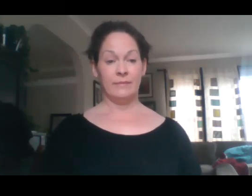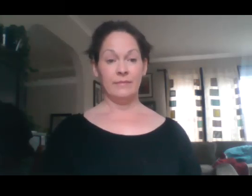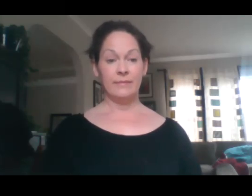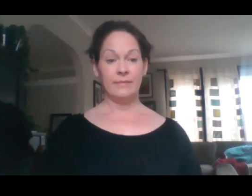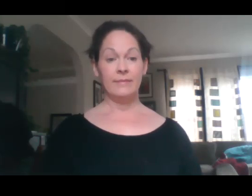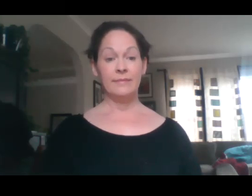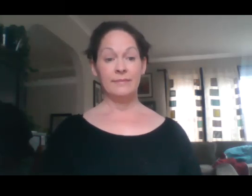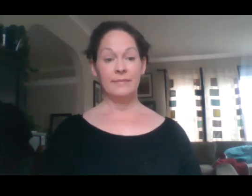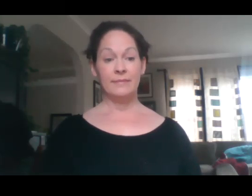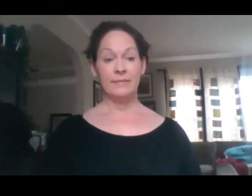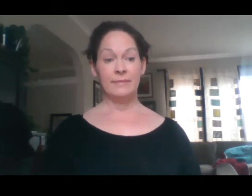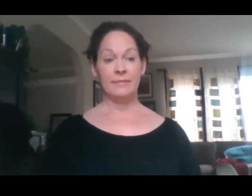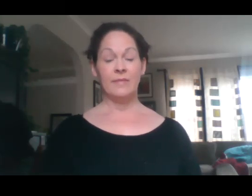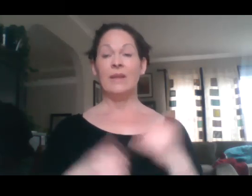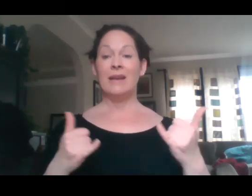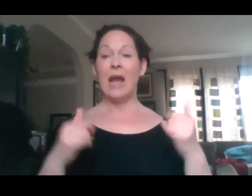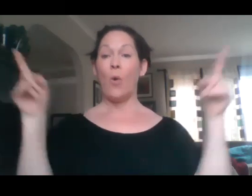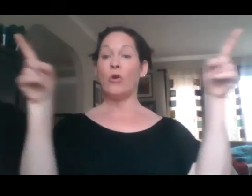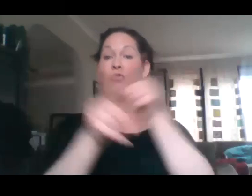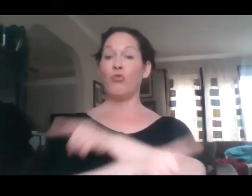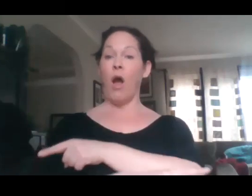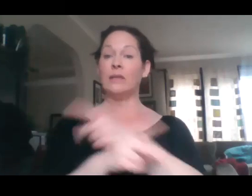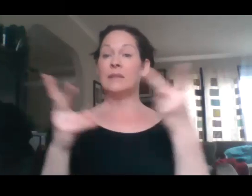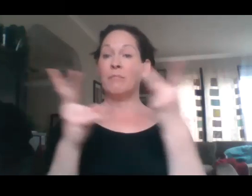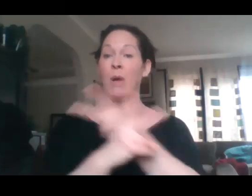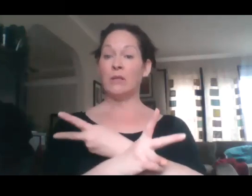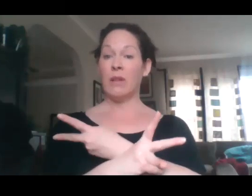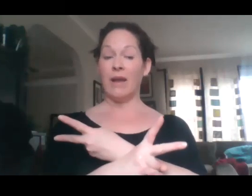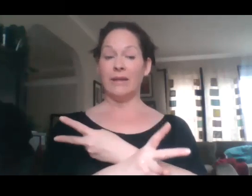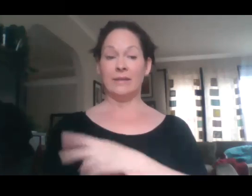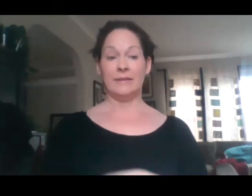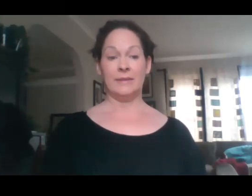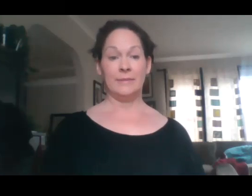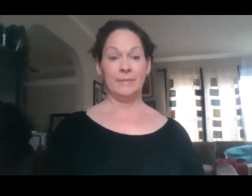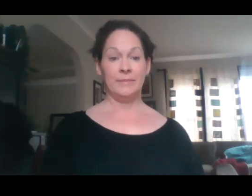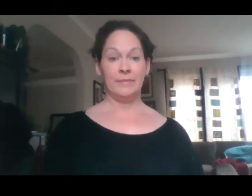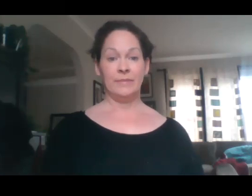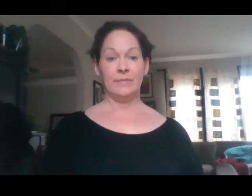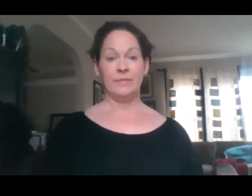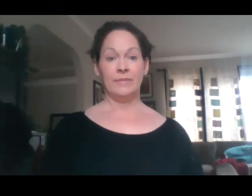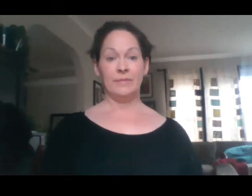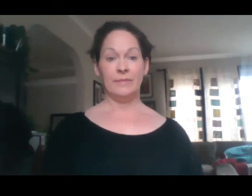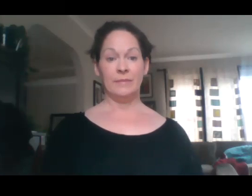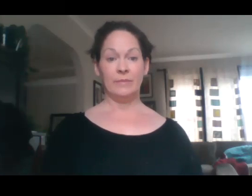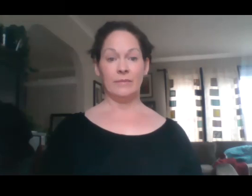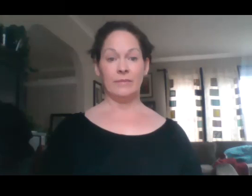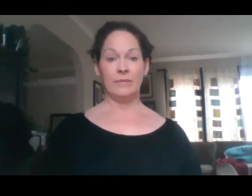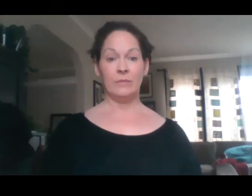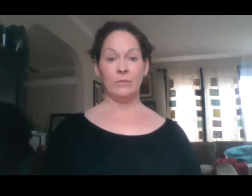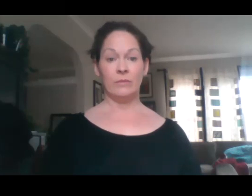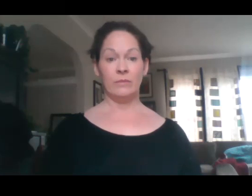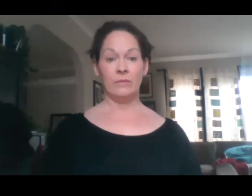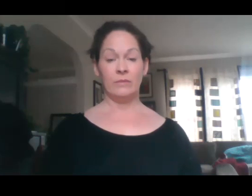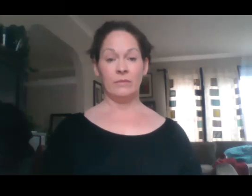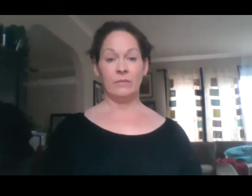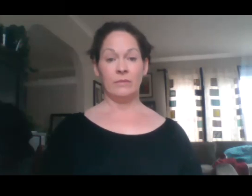I want to cross multiply. So I'm going to take this times this, and I'll write this up here. X times y minus